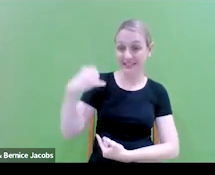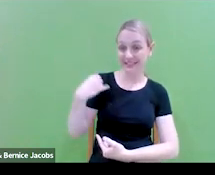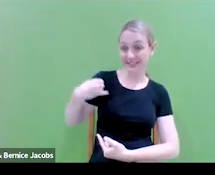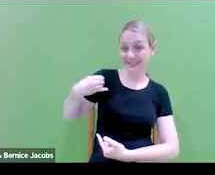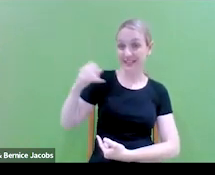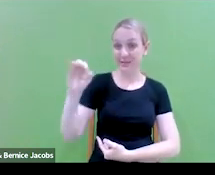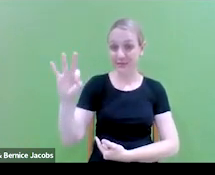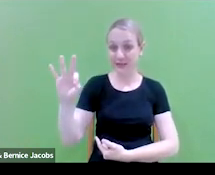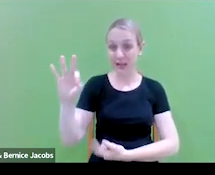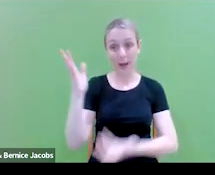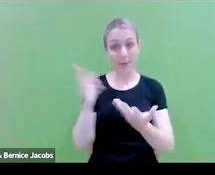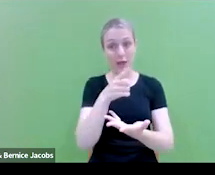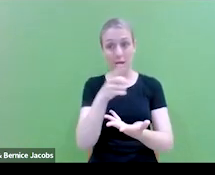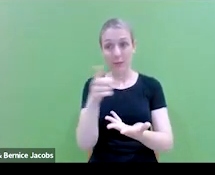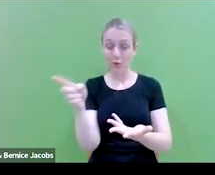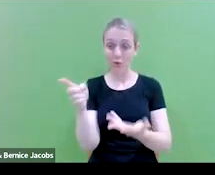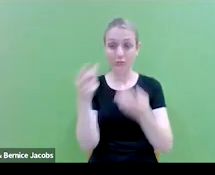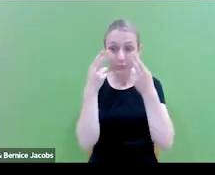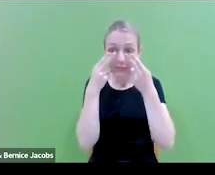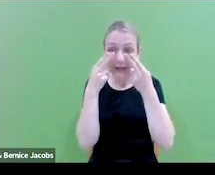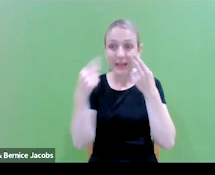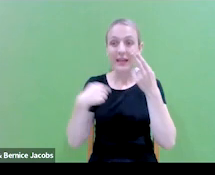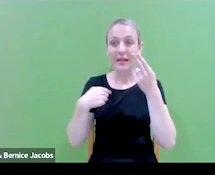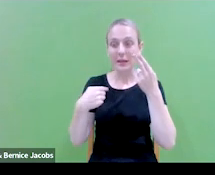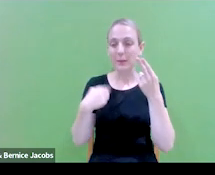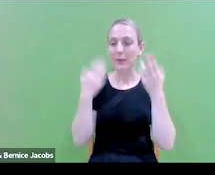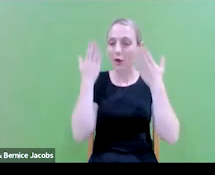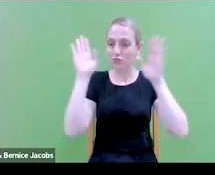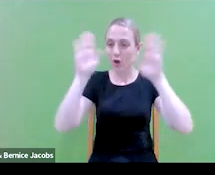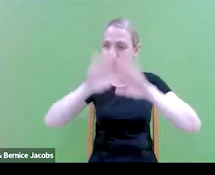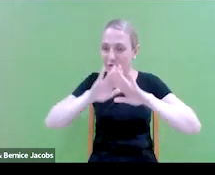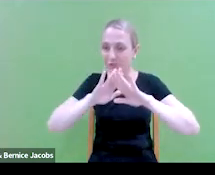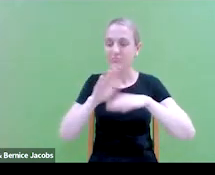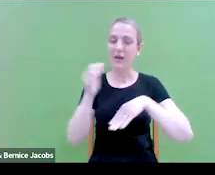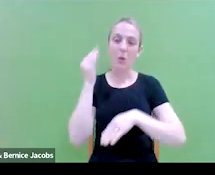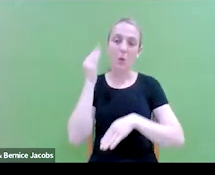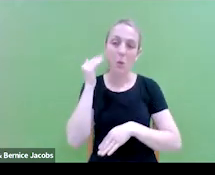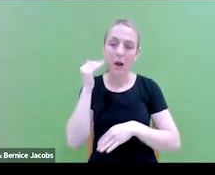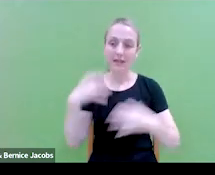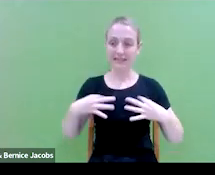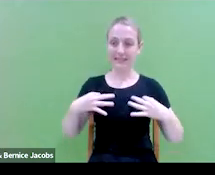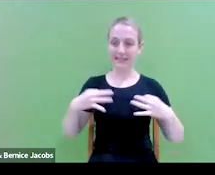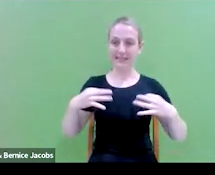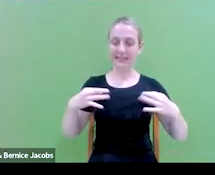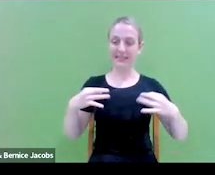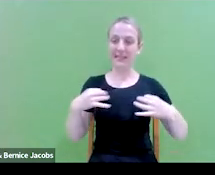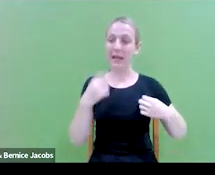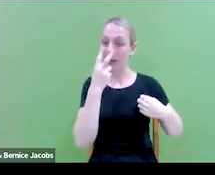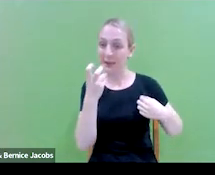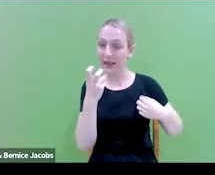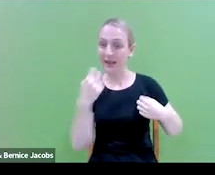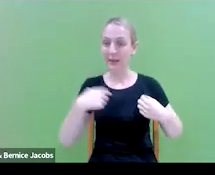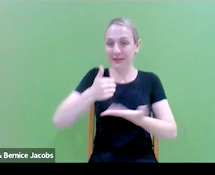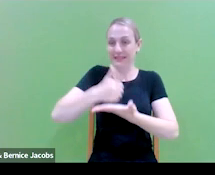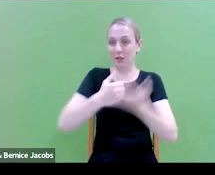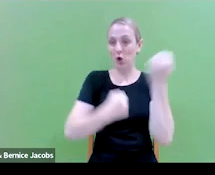those who are non-visual, I have dark features, I'm Caucasian, I'm wearing black, and this evening I'm sitting in my